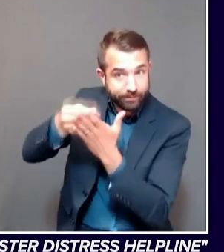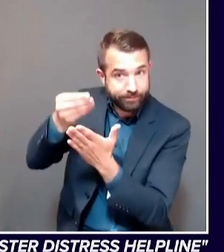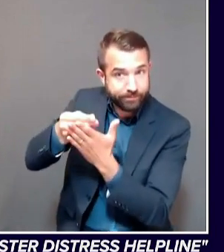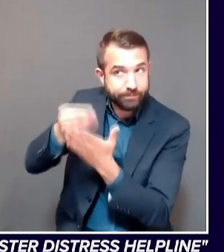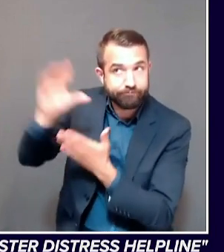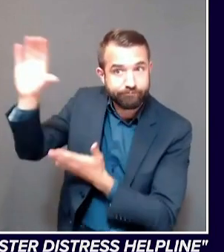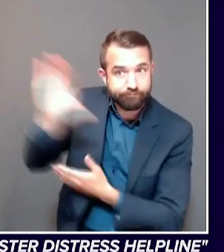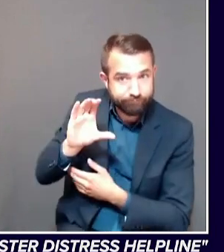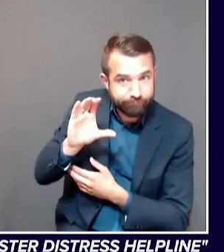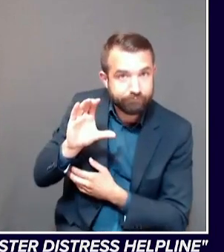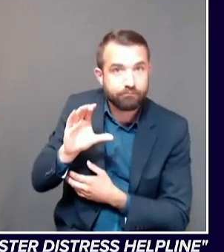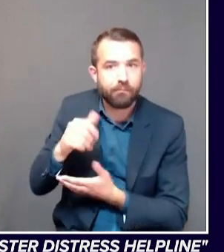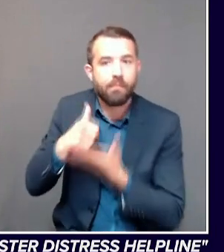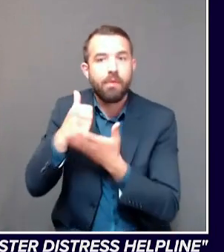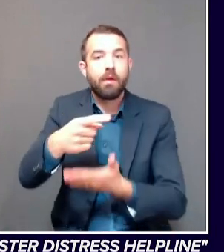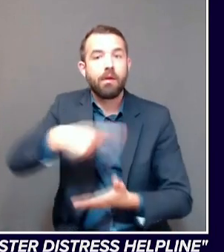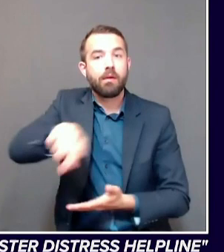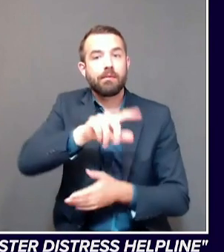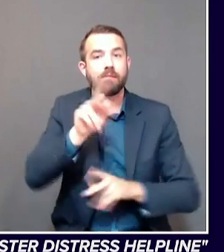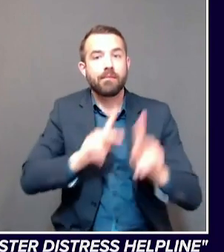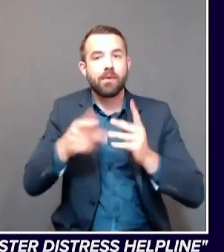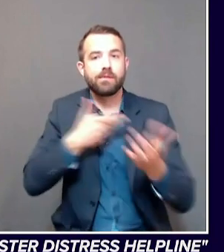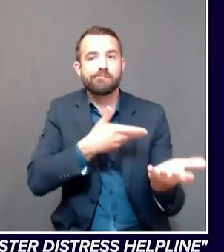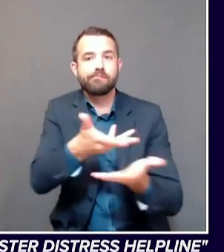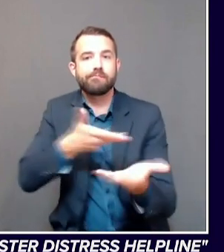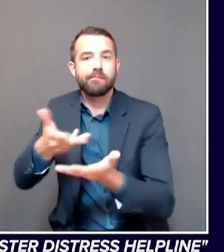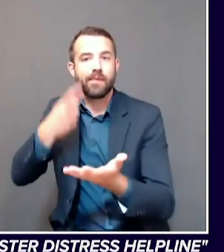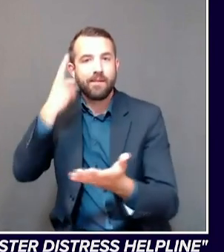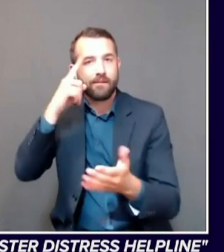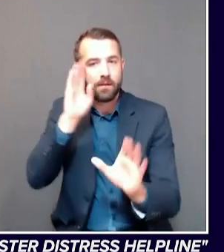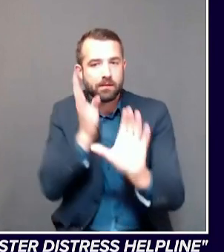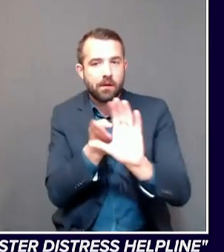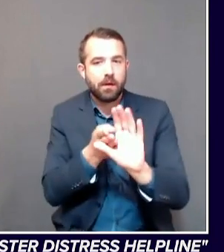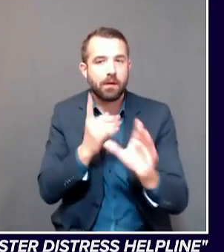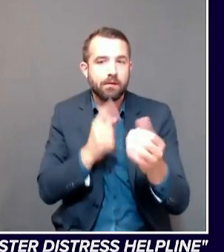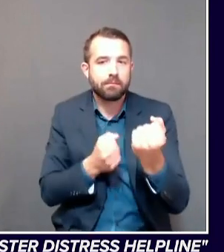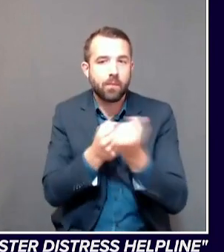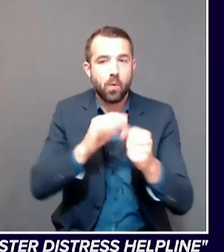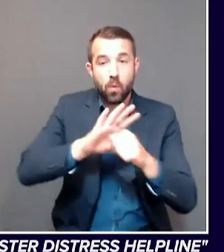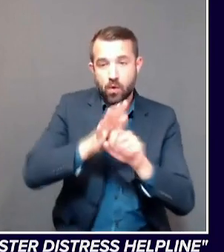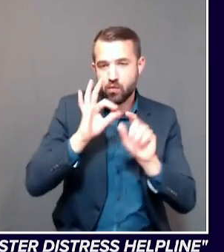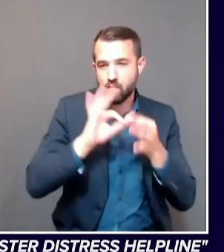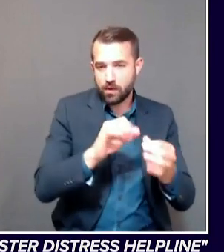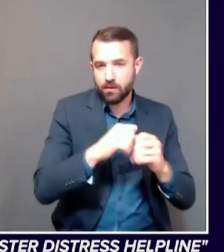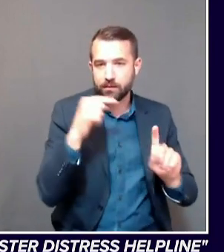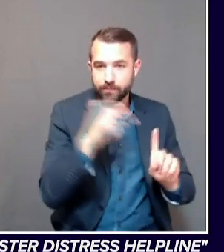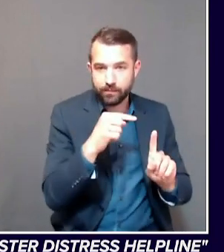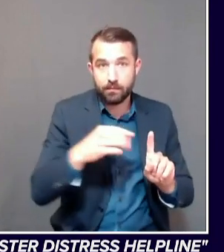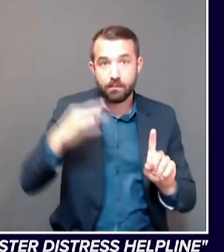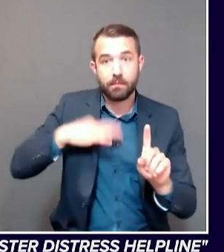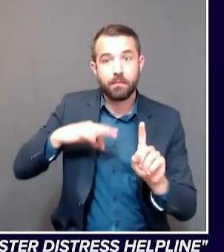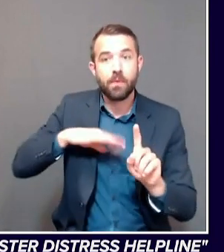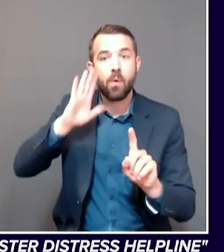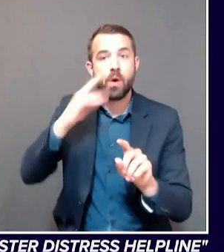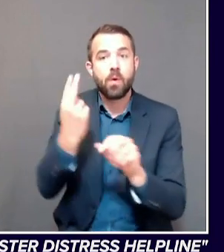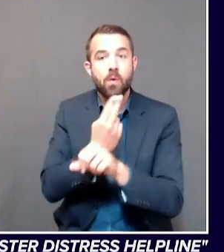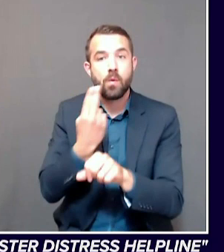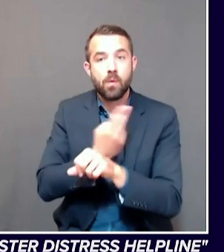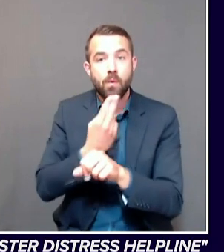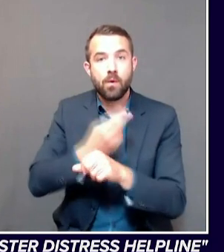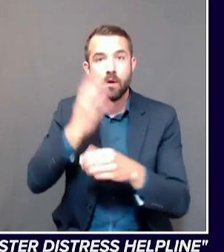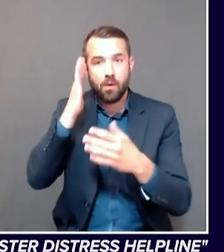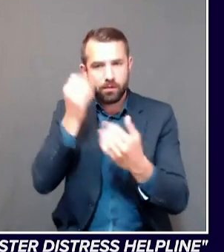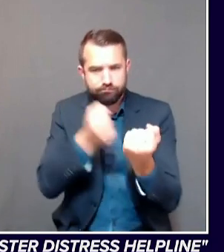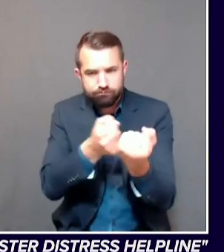COVID-19 pandemic. Maine will use this funding to provide both direct support for individuals exposed to the virus